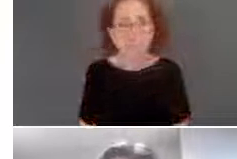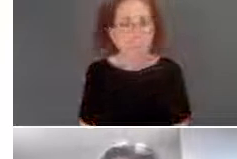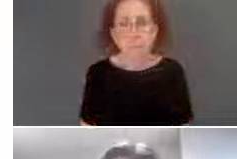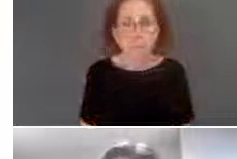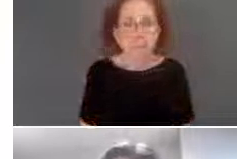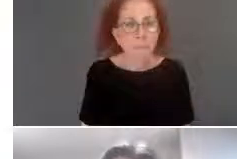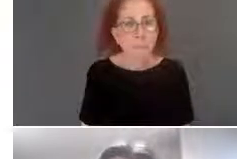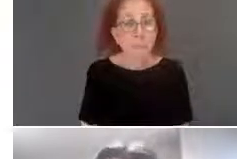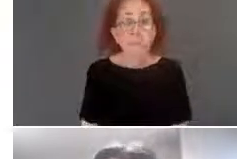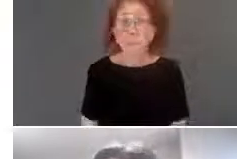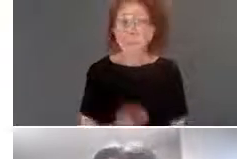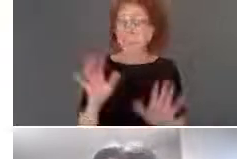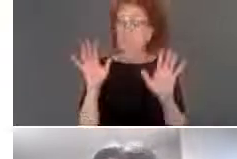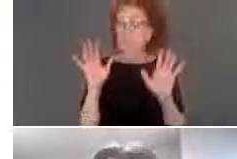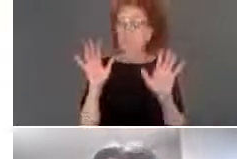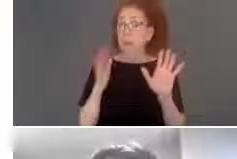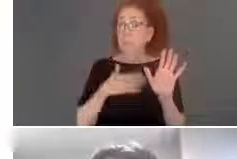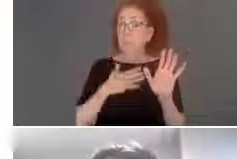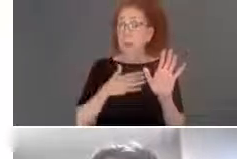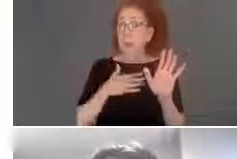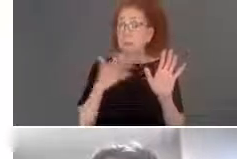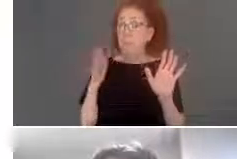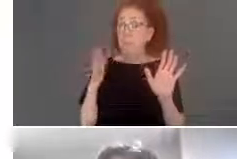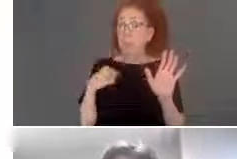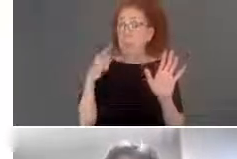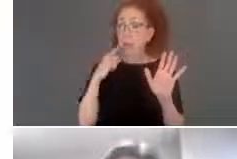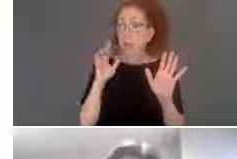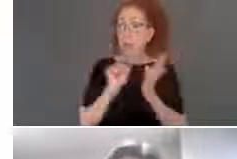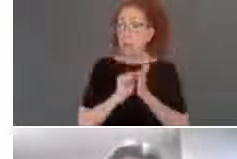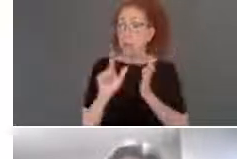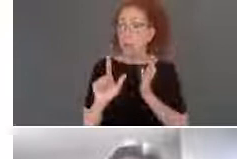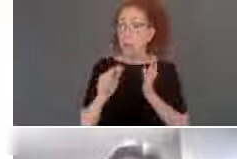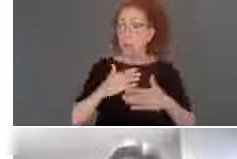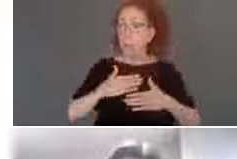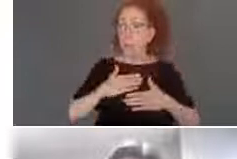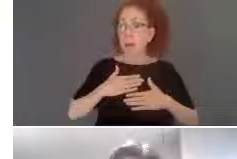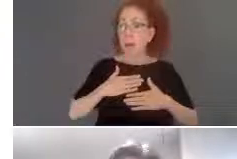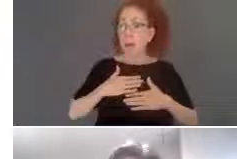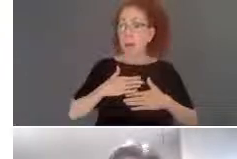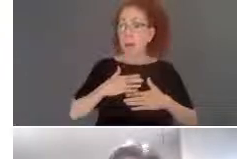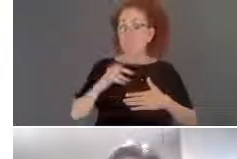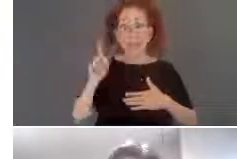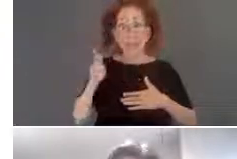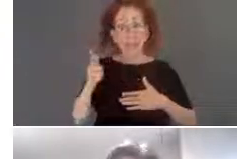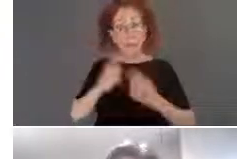I think that's actually where I'm leaving you, and I'll answer some questions later on.